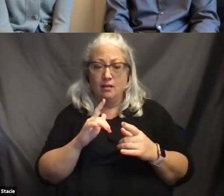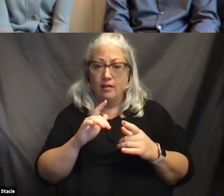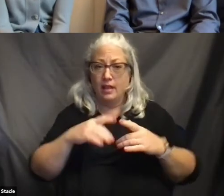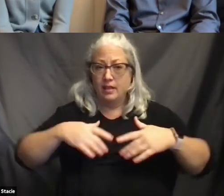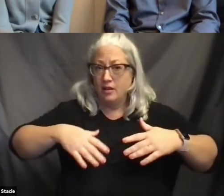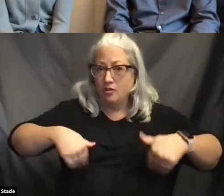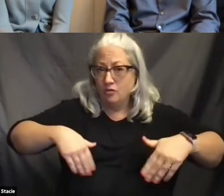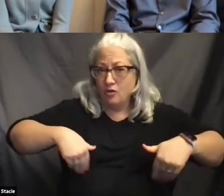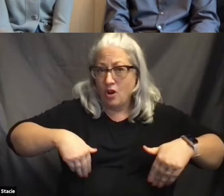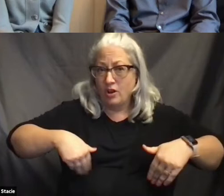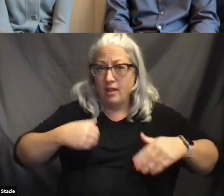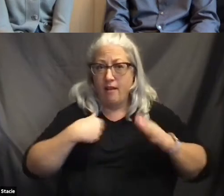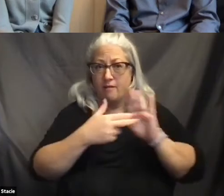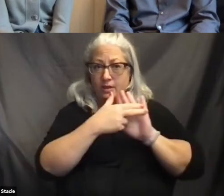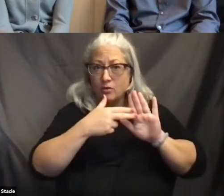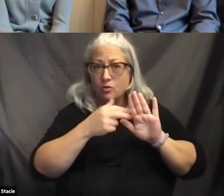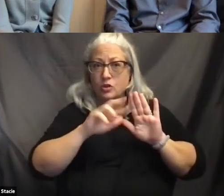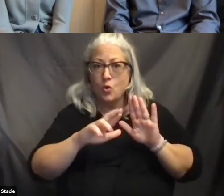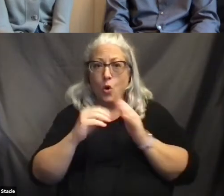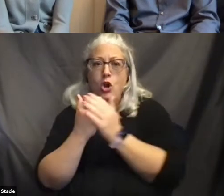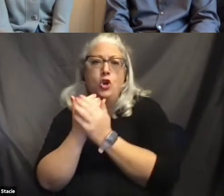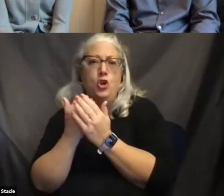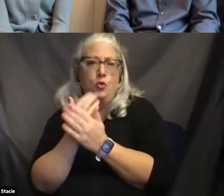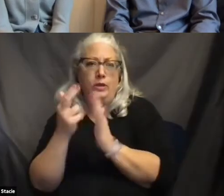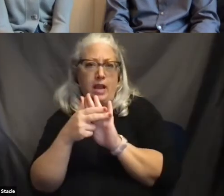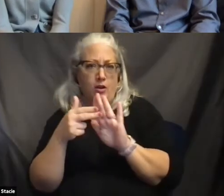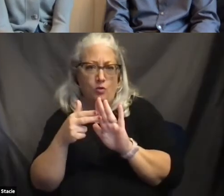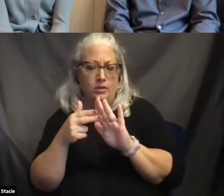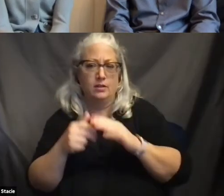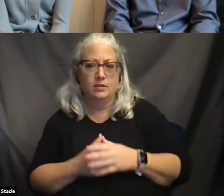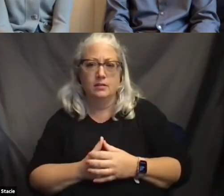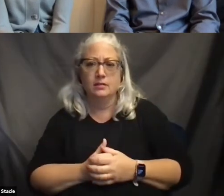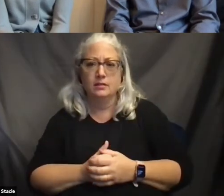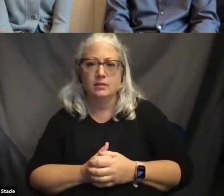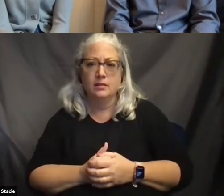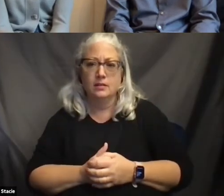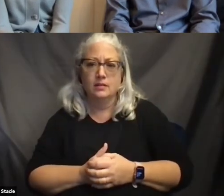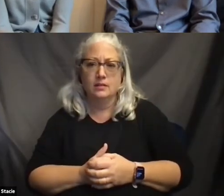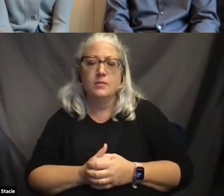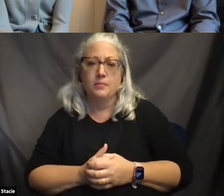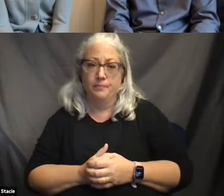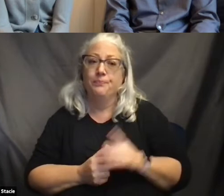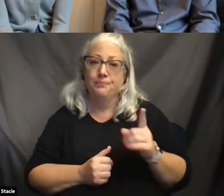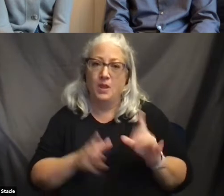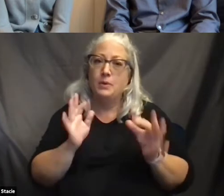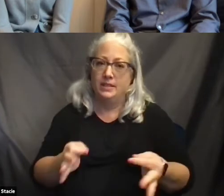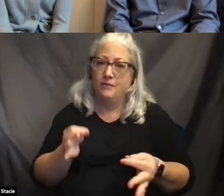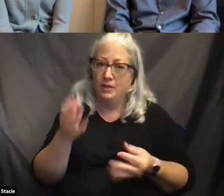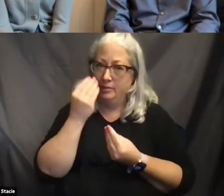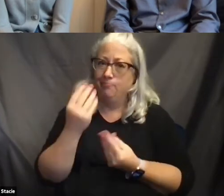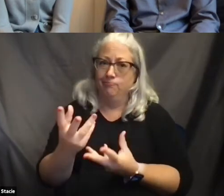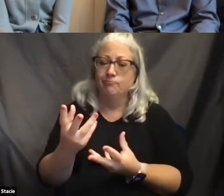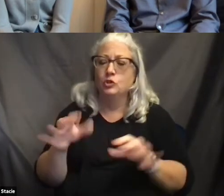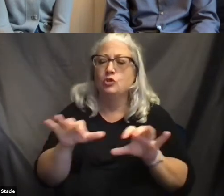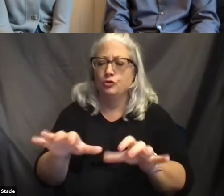just received a diagnosis? Yeah, I would definitely say to do my research, but you